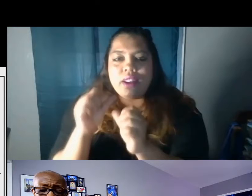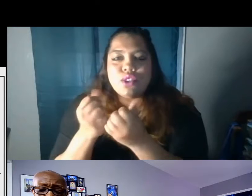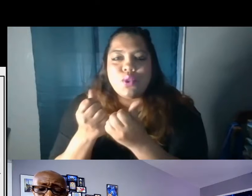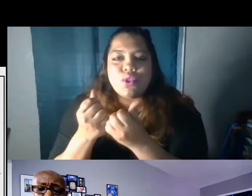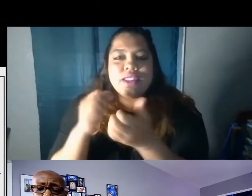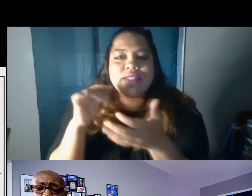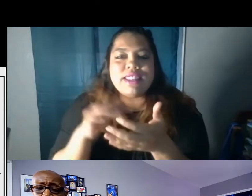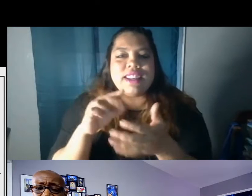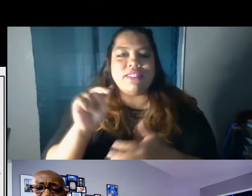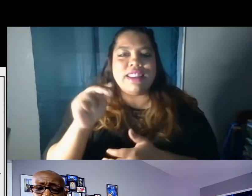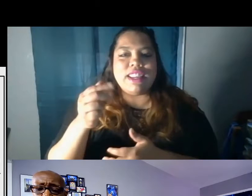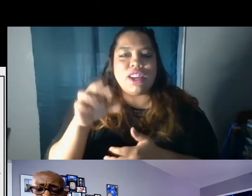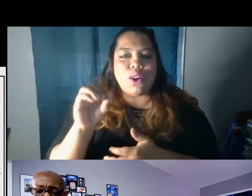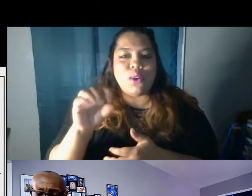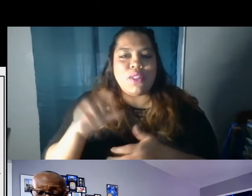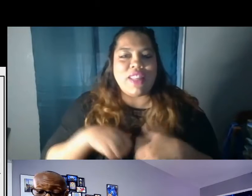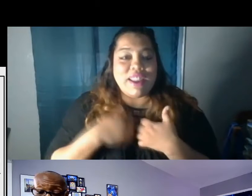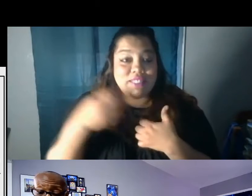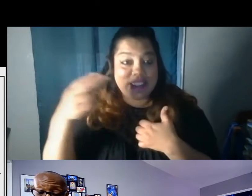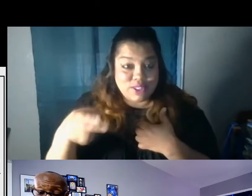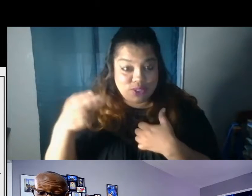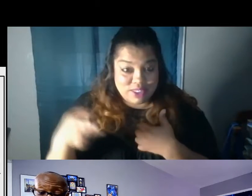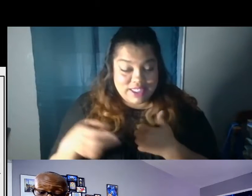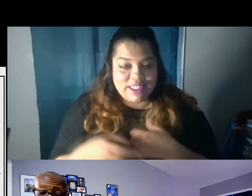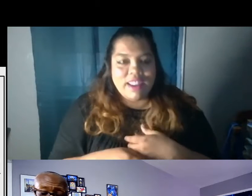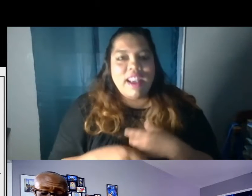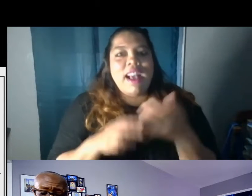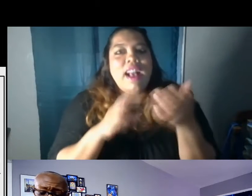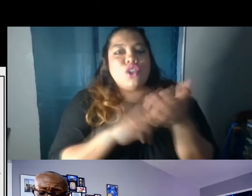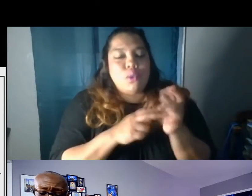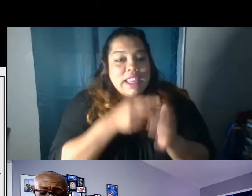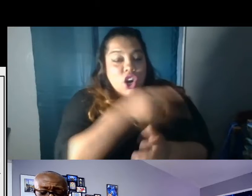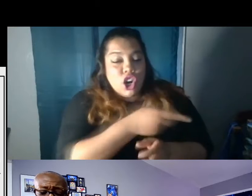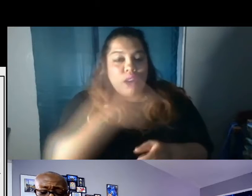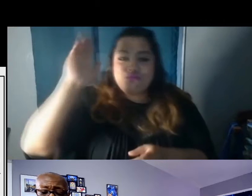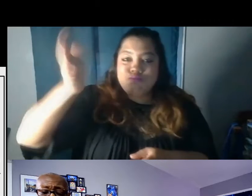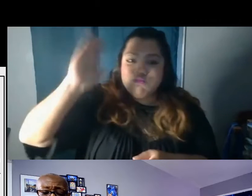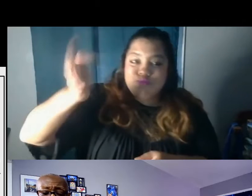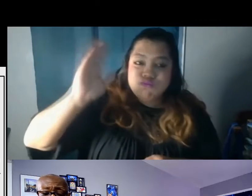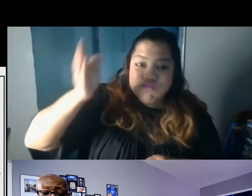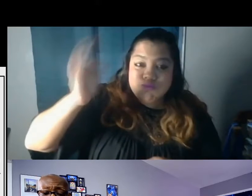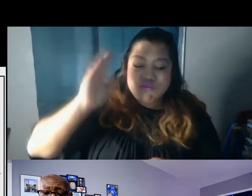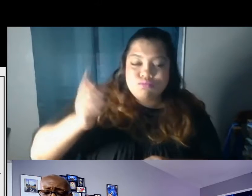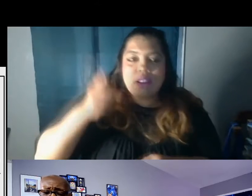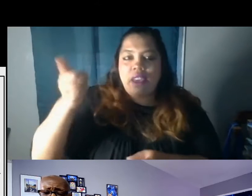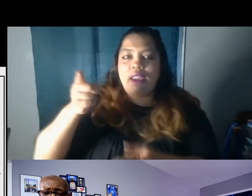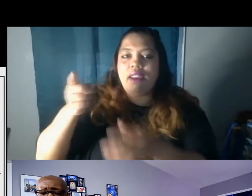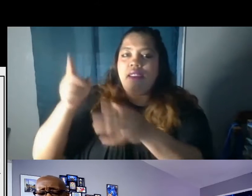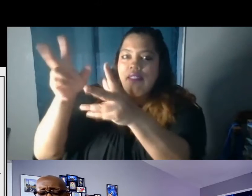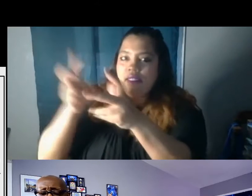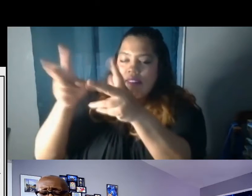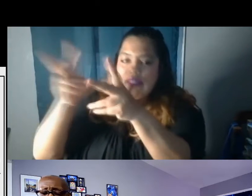reported in the Journal of Negro History. By a forceful address, Miss